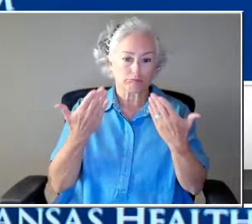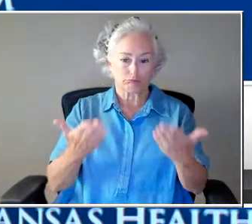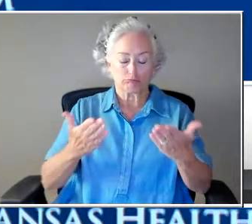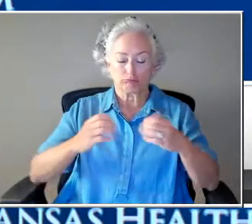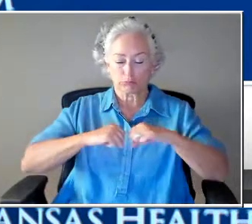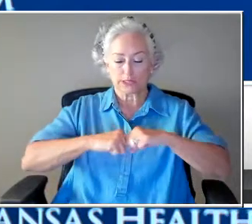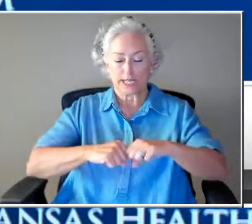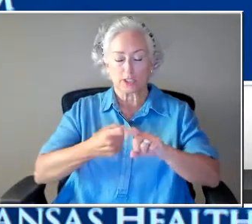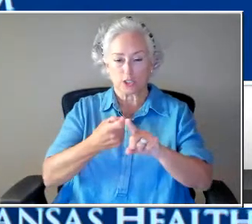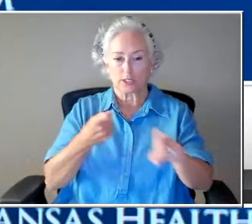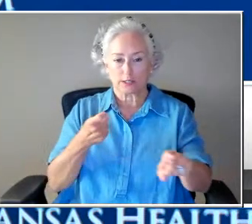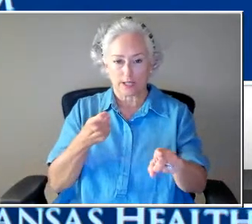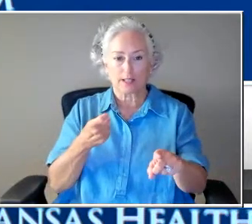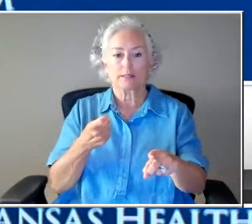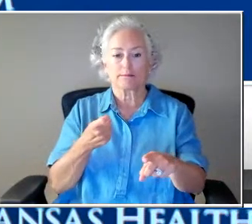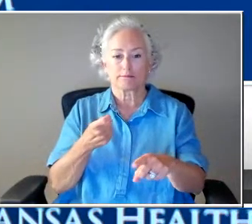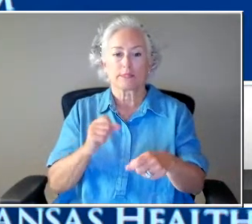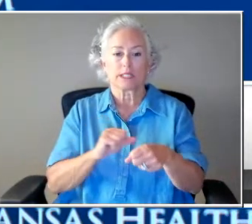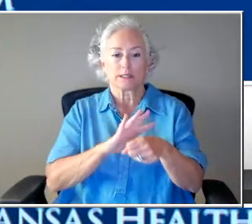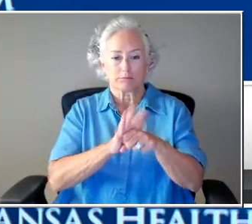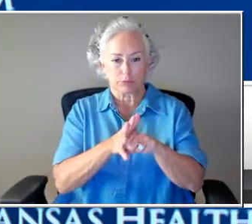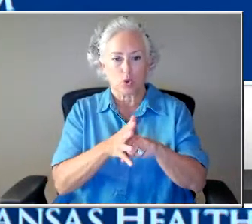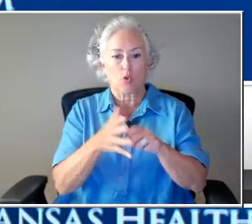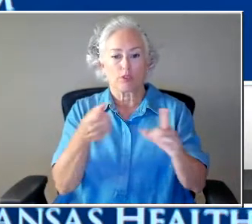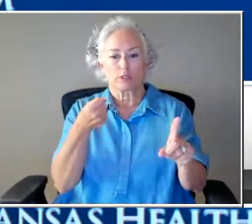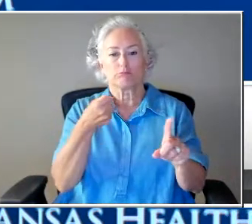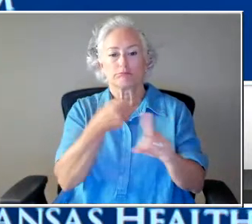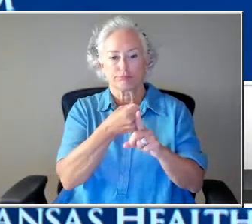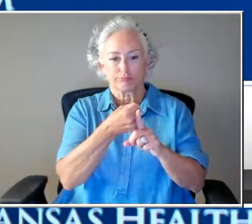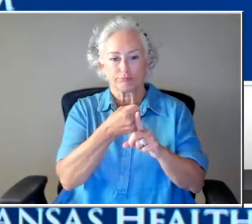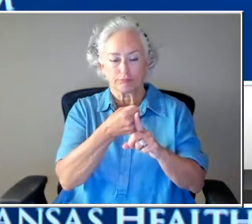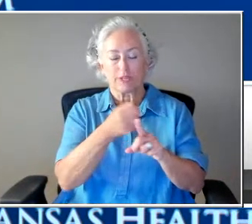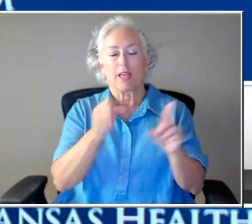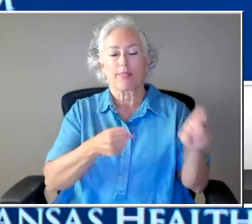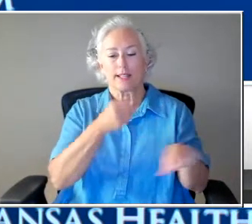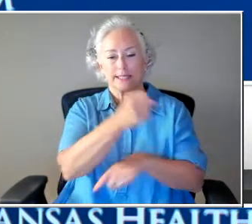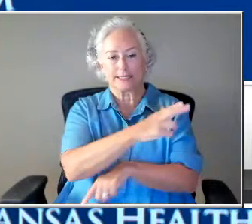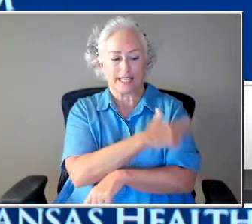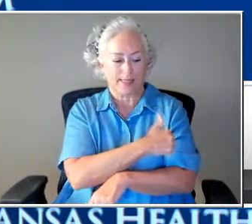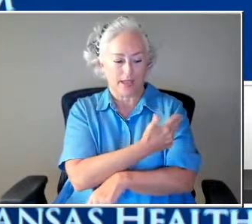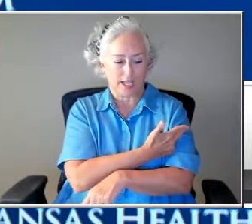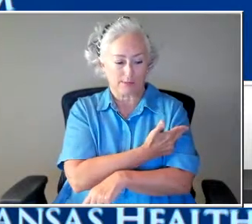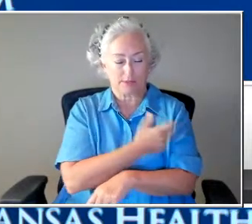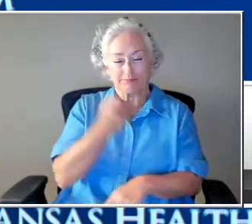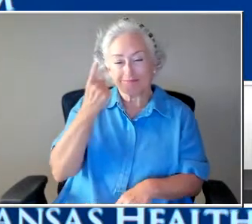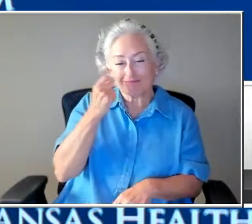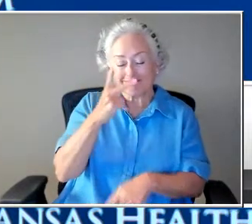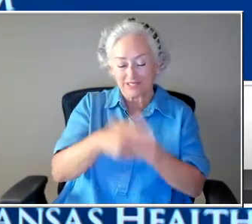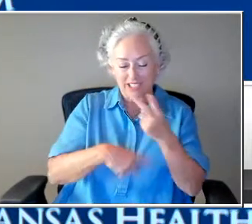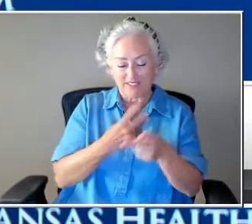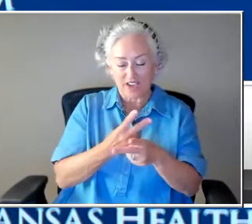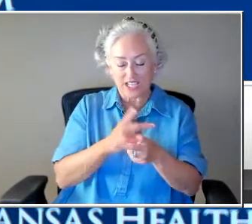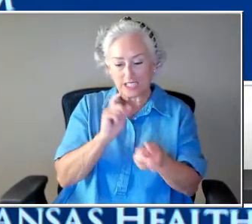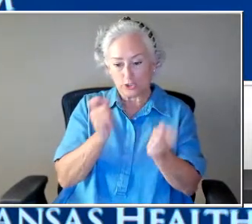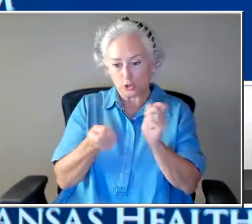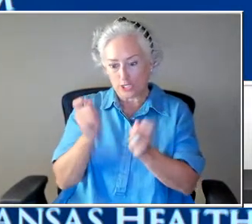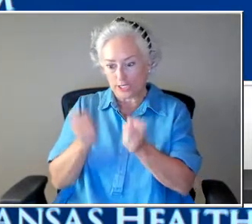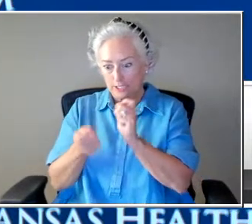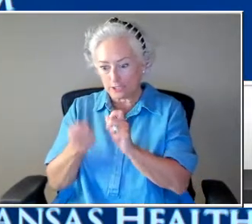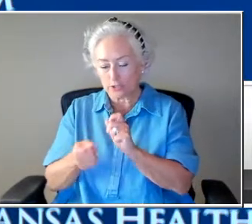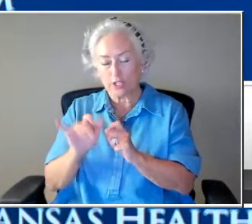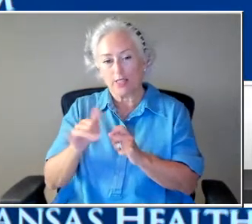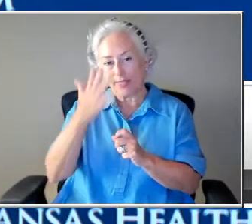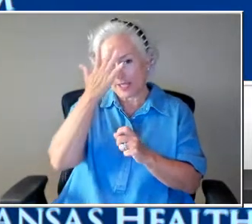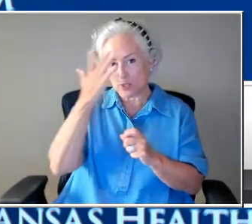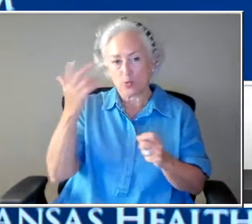variants, what they're looking at is the spike protein, and that changes quite a bit, and that's why you hear about all the immune evasion, and that deals